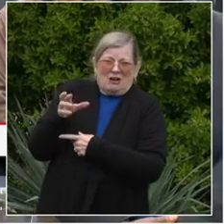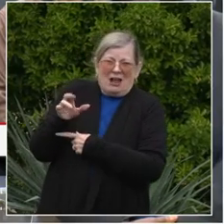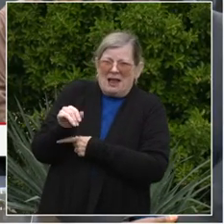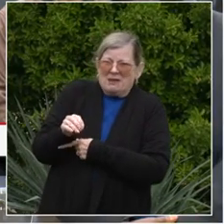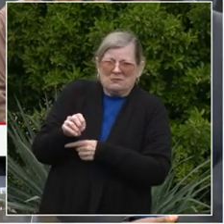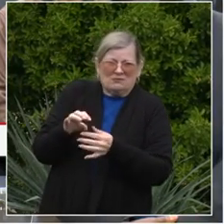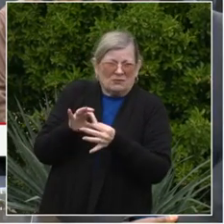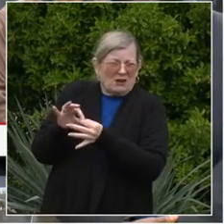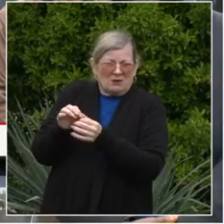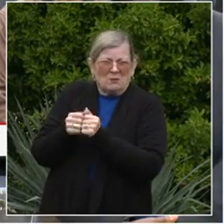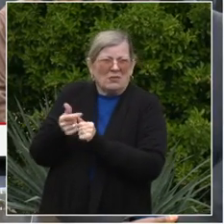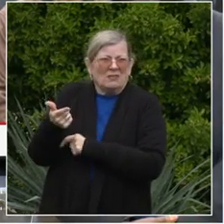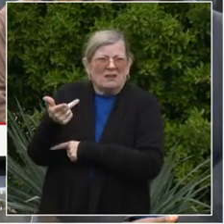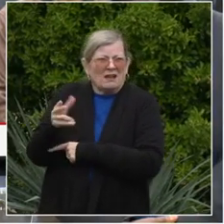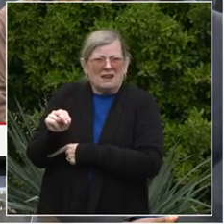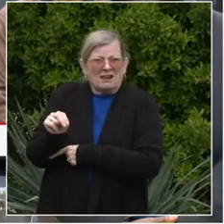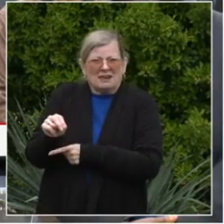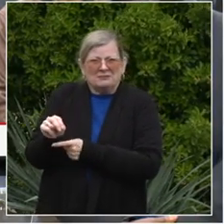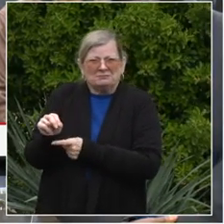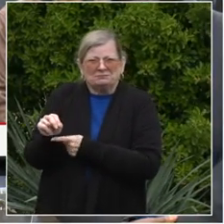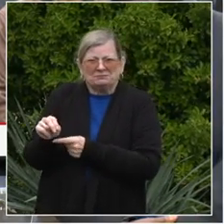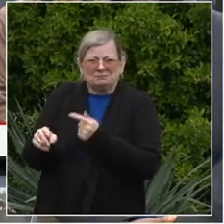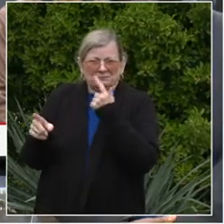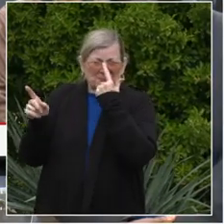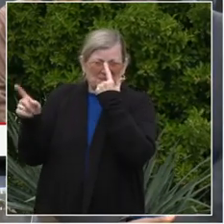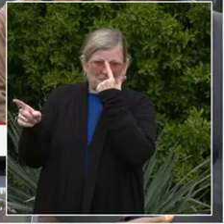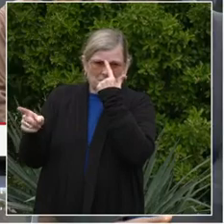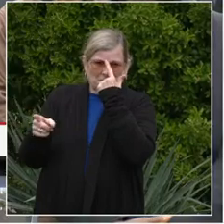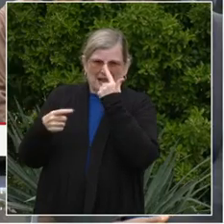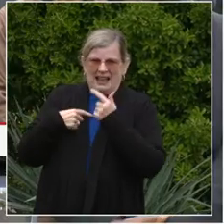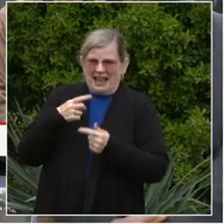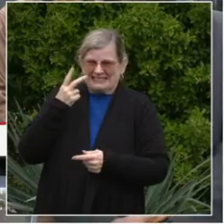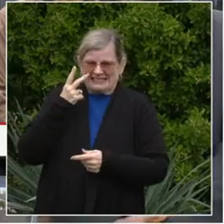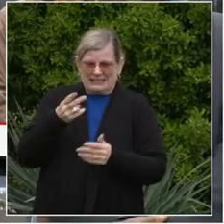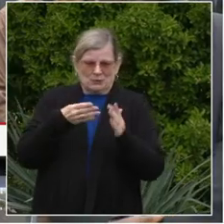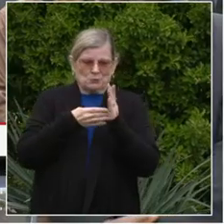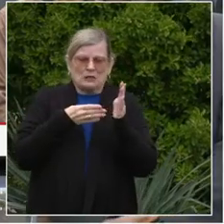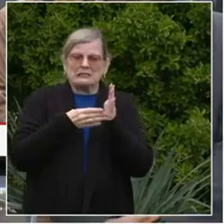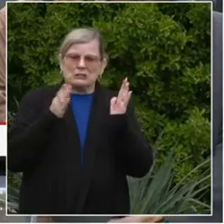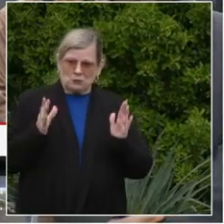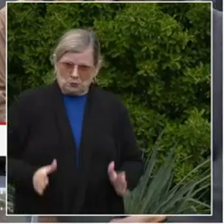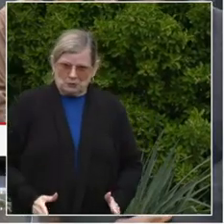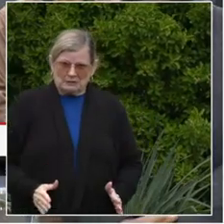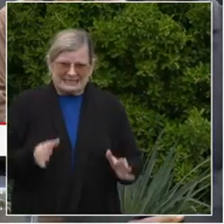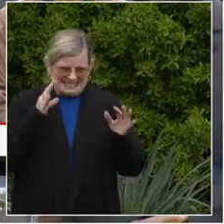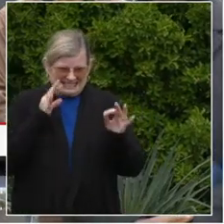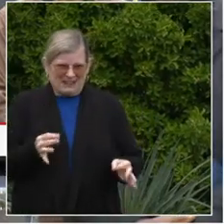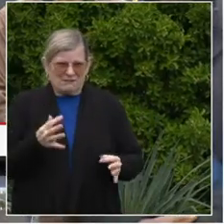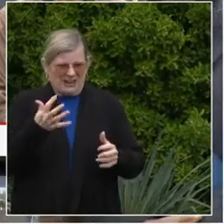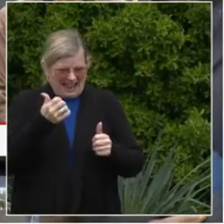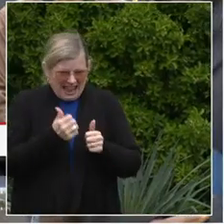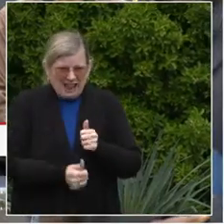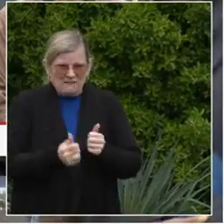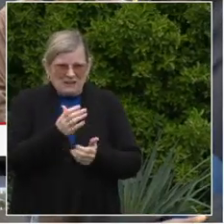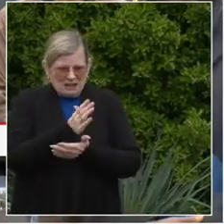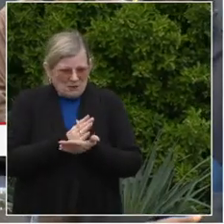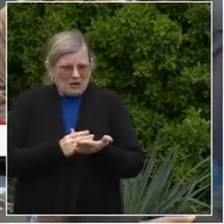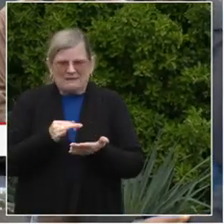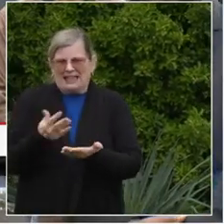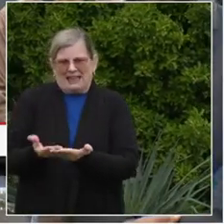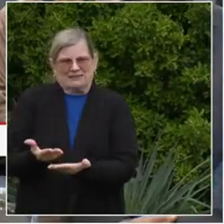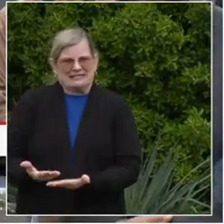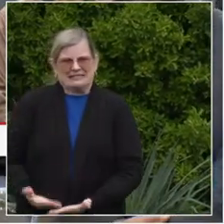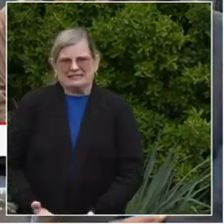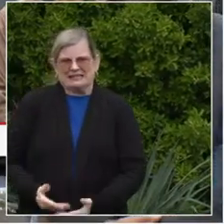these gun crimes? Yeah, so I think with the prosecutors, they certainly want every piece of evidence they can get. DNA off